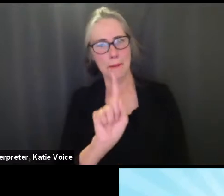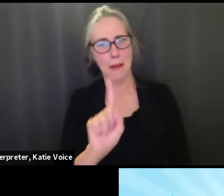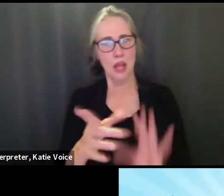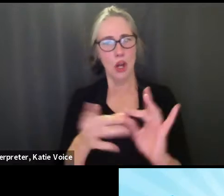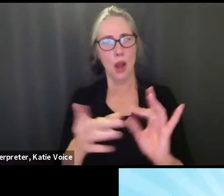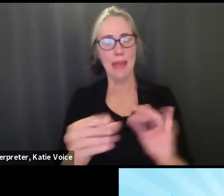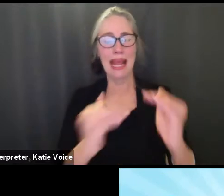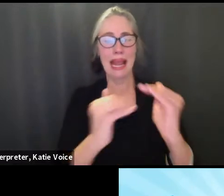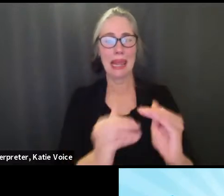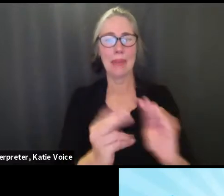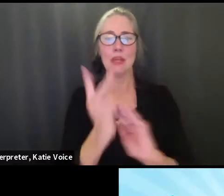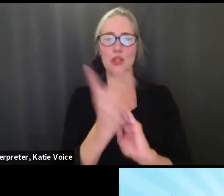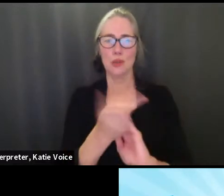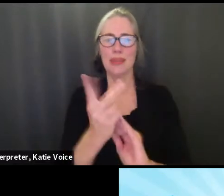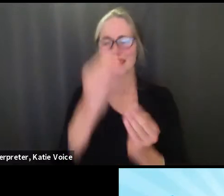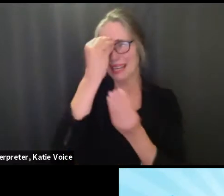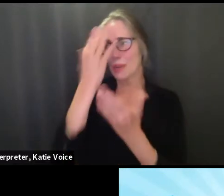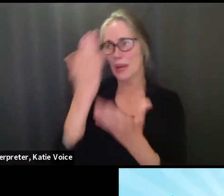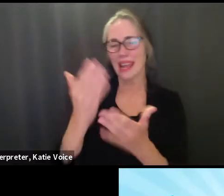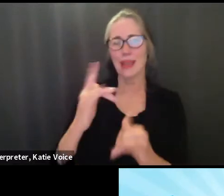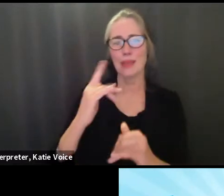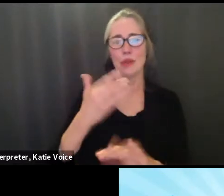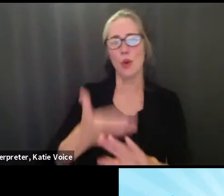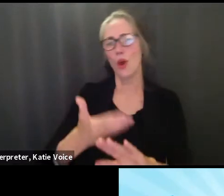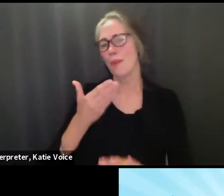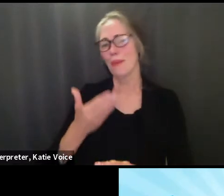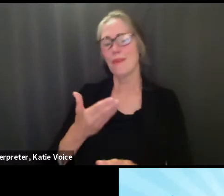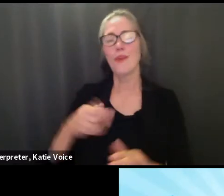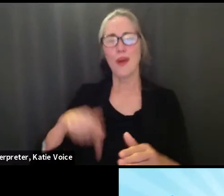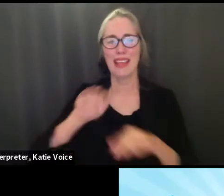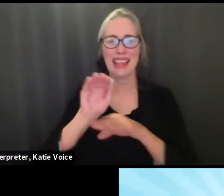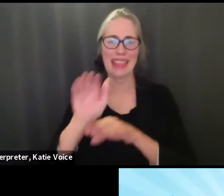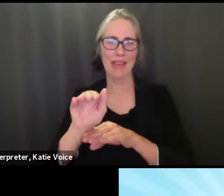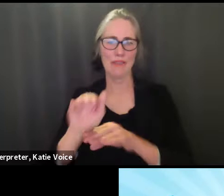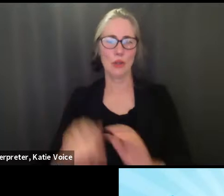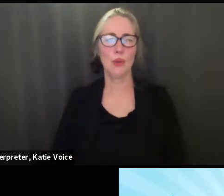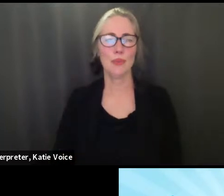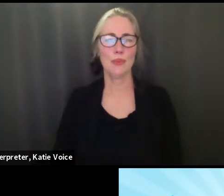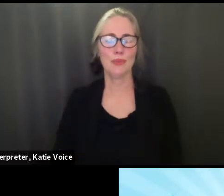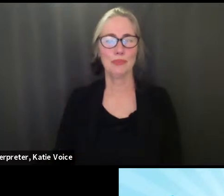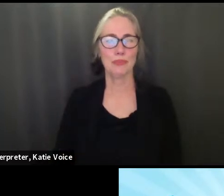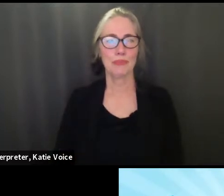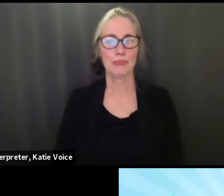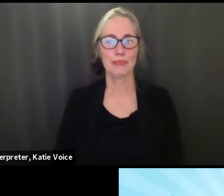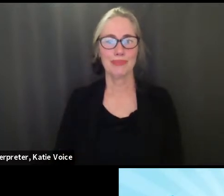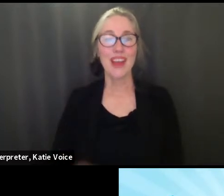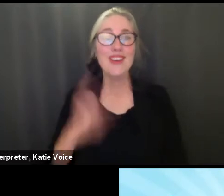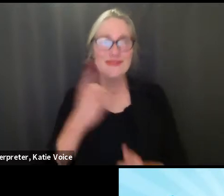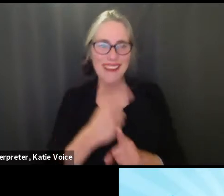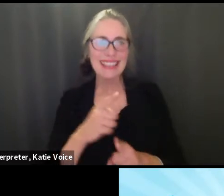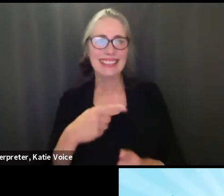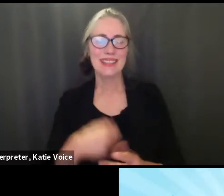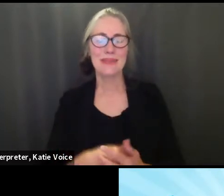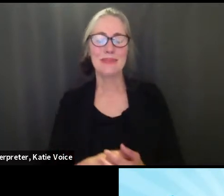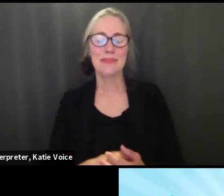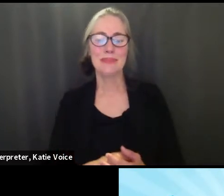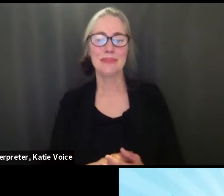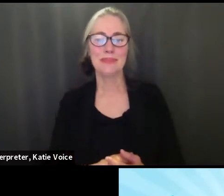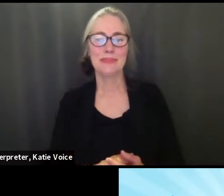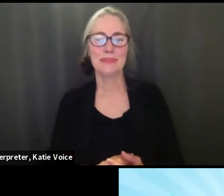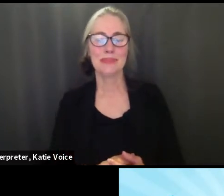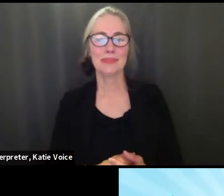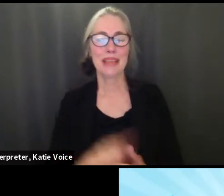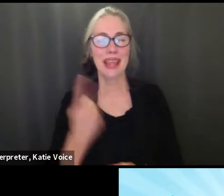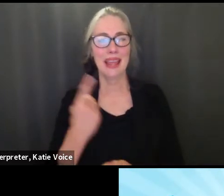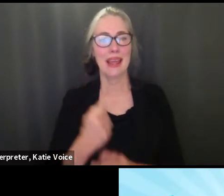they were informed of that earlier this afternoon. Okay, go ahead. Yes, that's correct. And I don't see